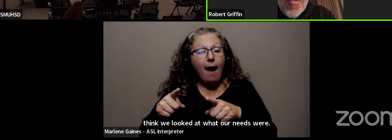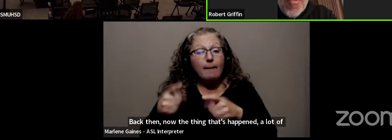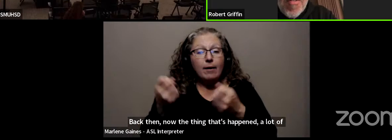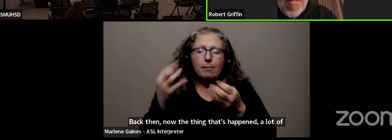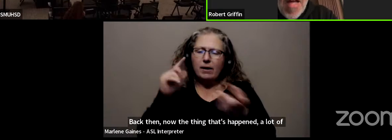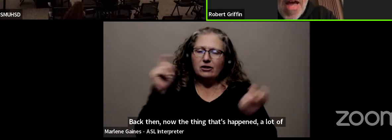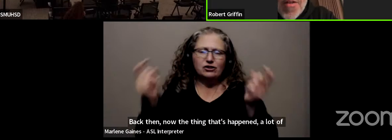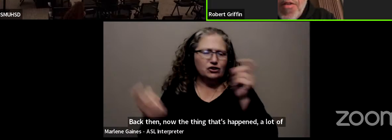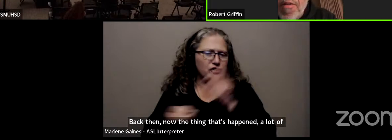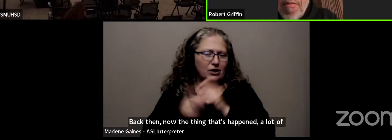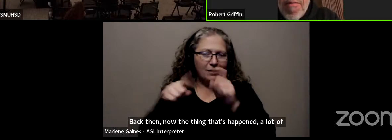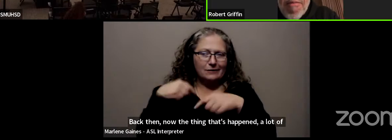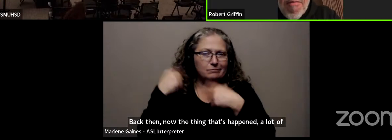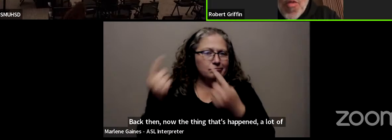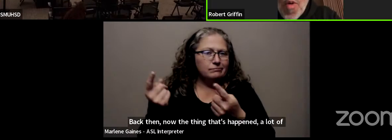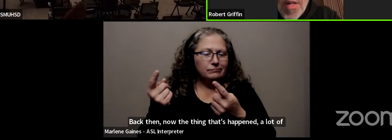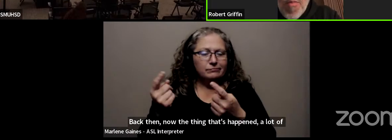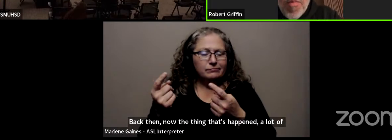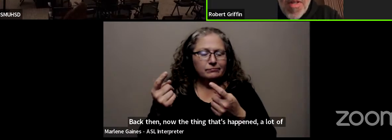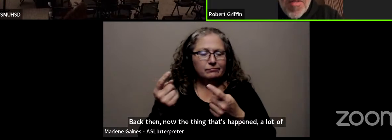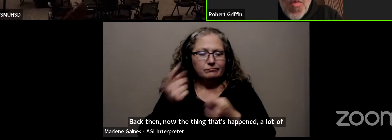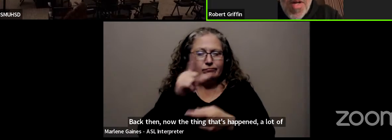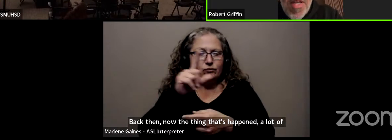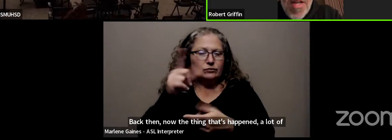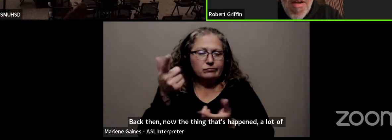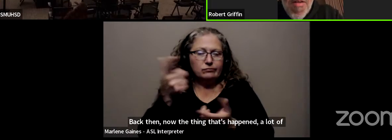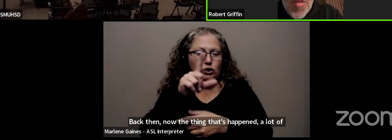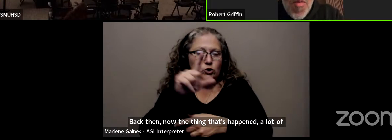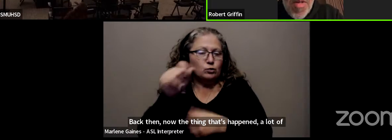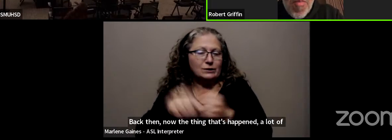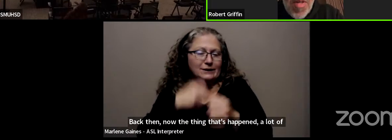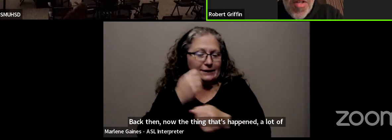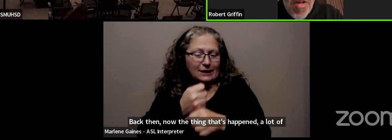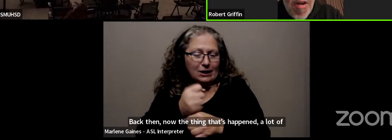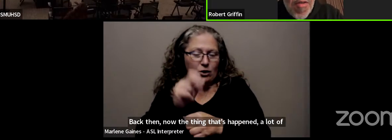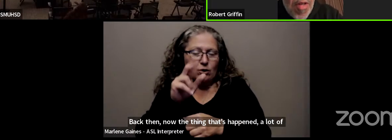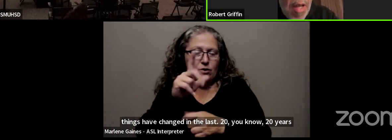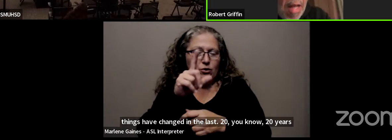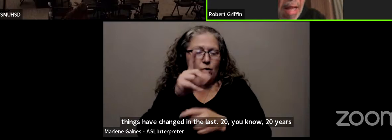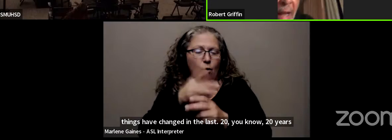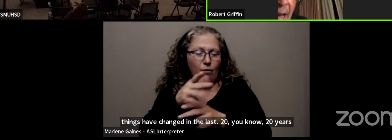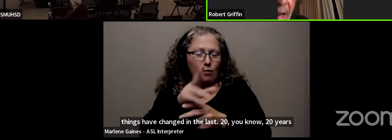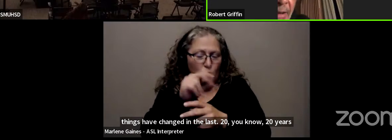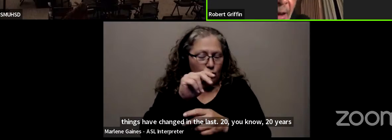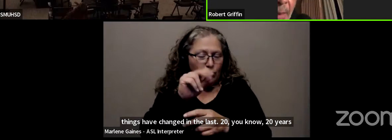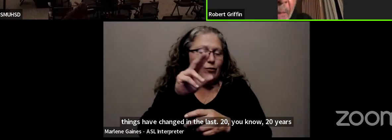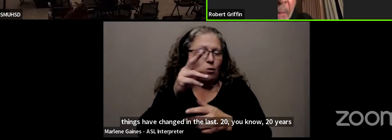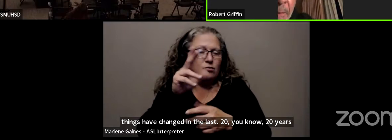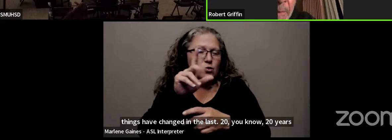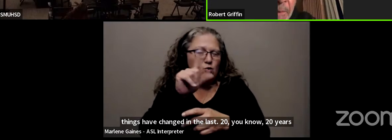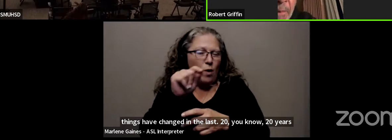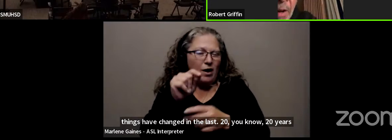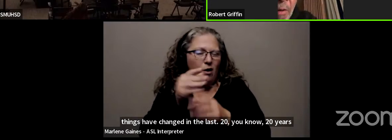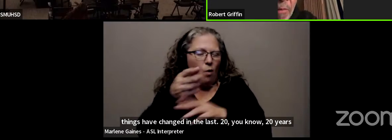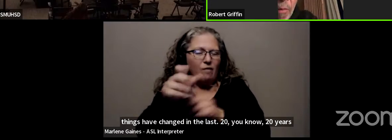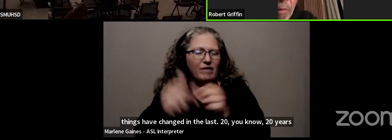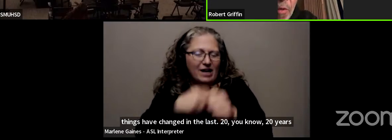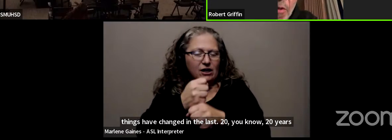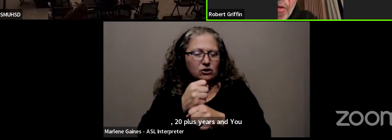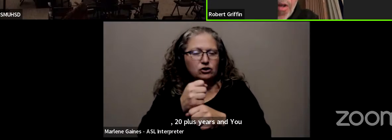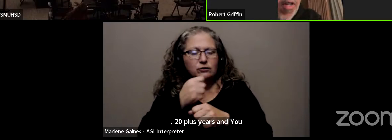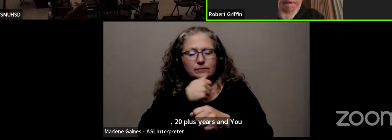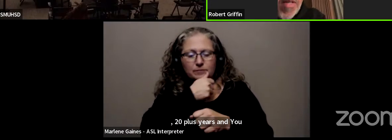have changed in the last 20 years, 20 plus years. And, you